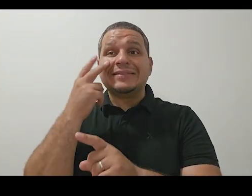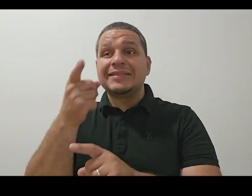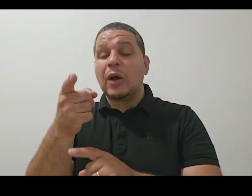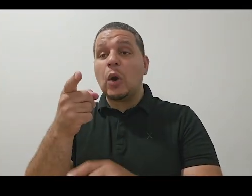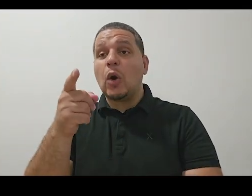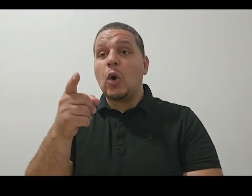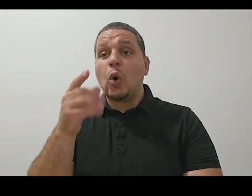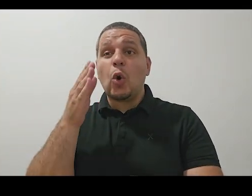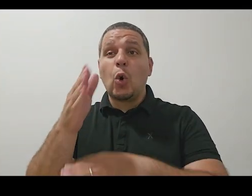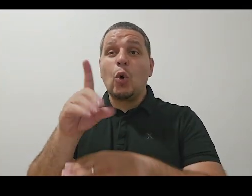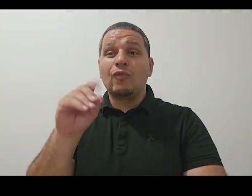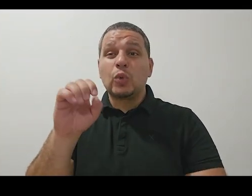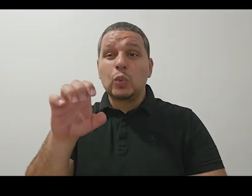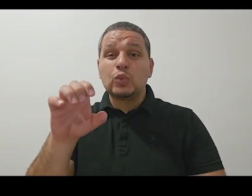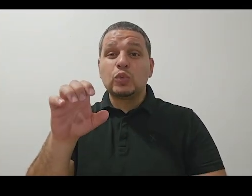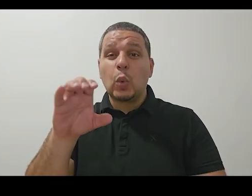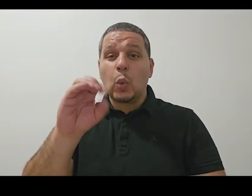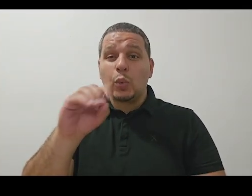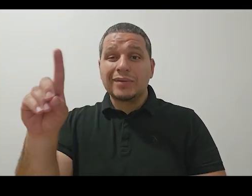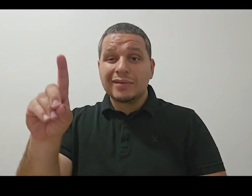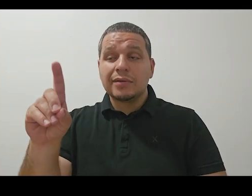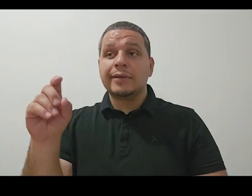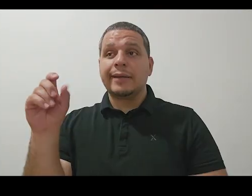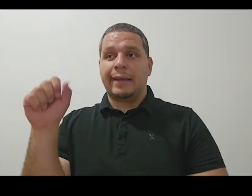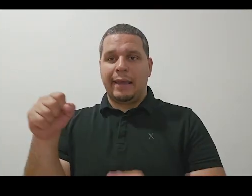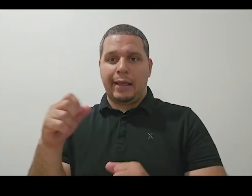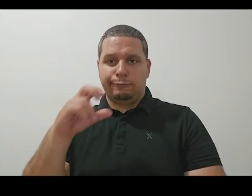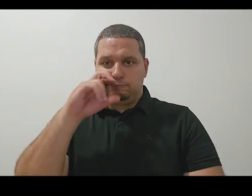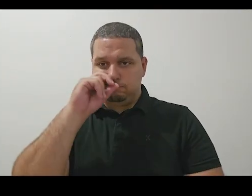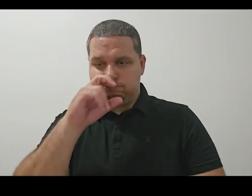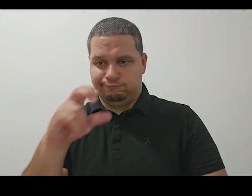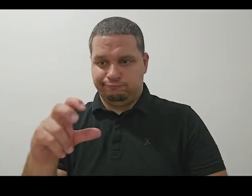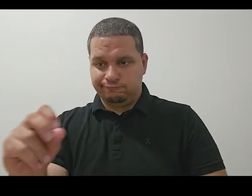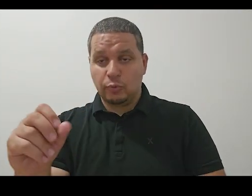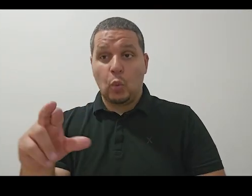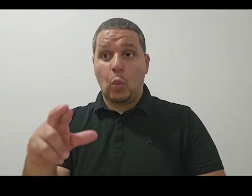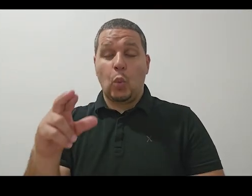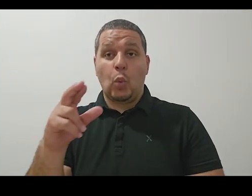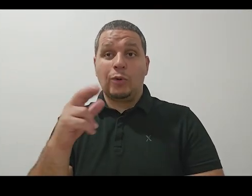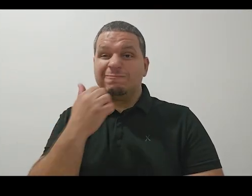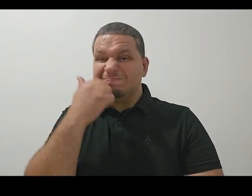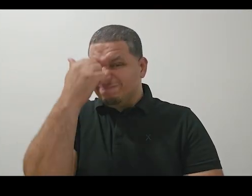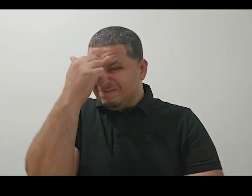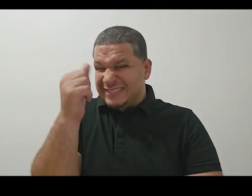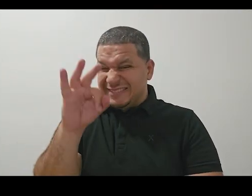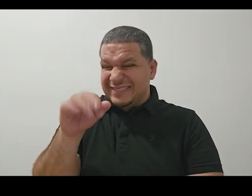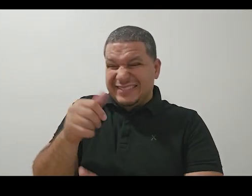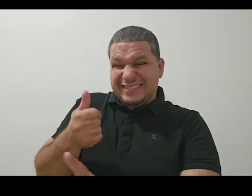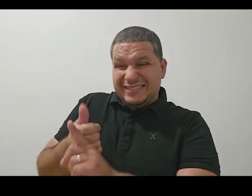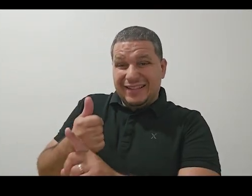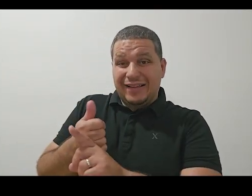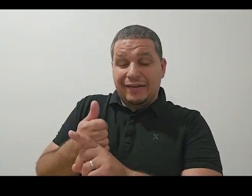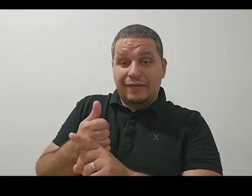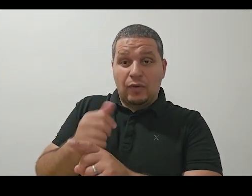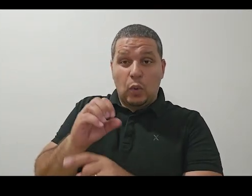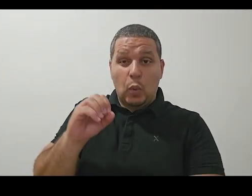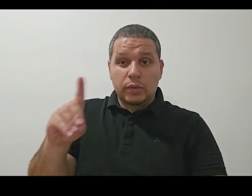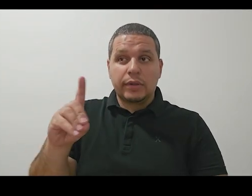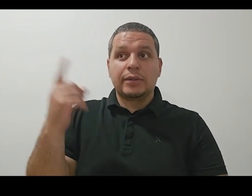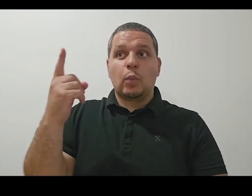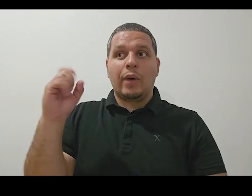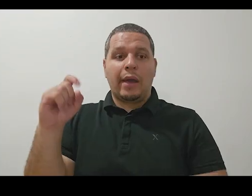they can apply it, or God forbid, they themselves are overdosing. Somebody can go in their pocket, grab it,